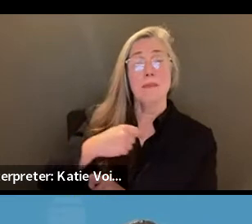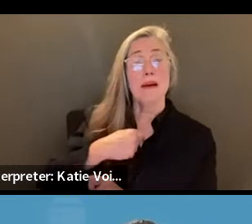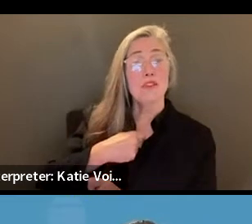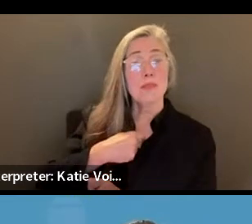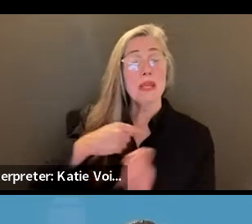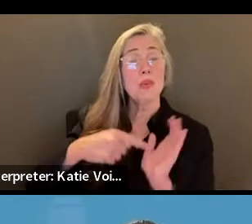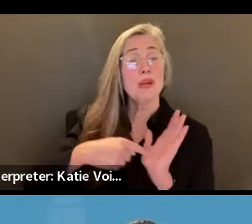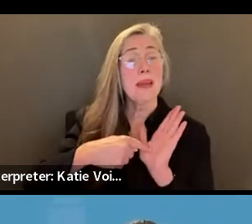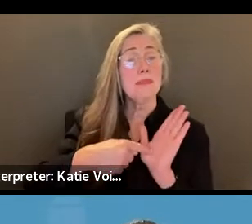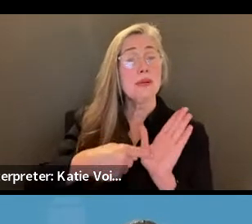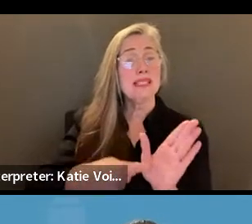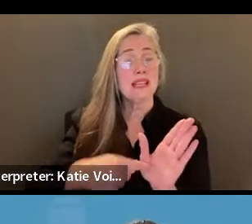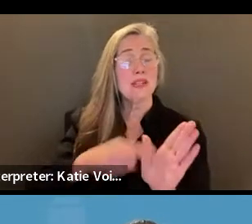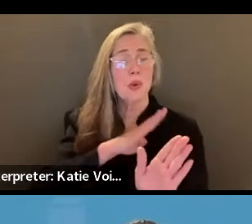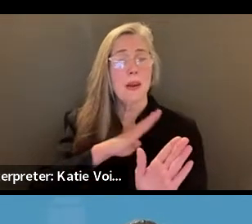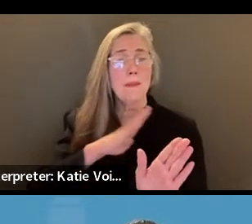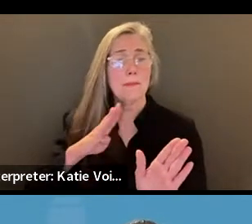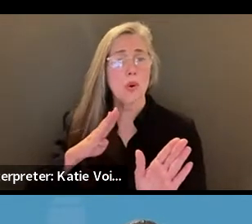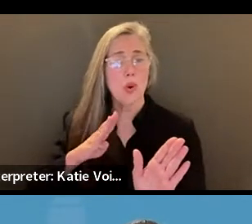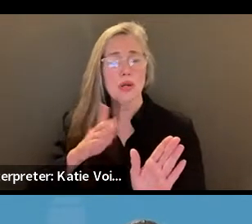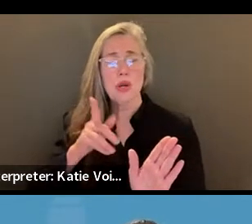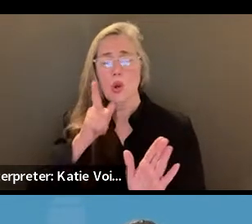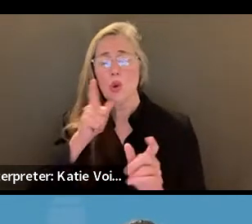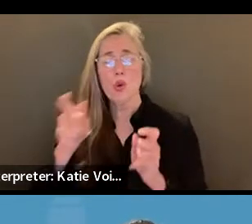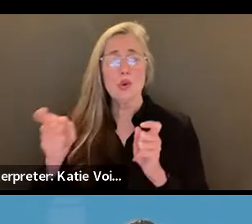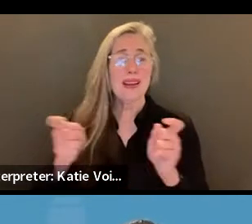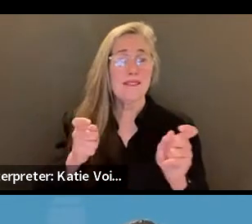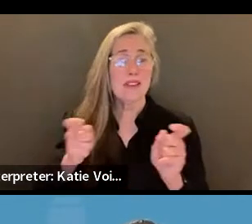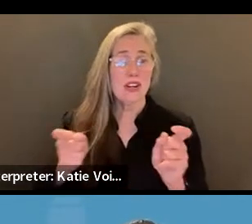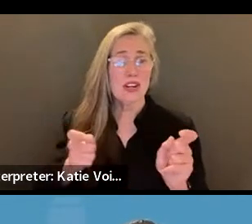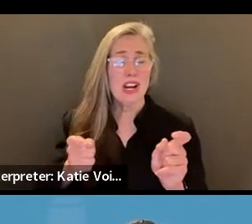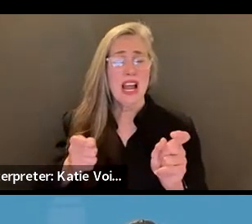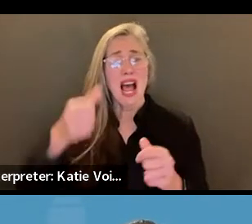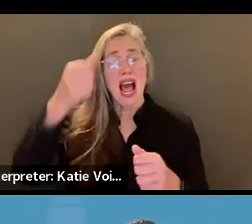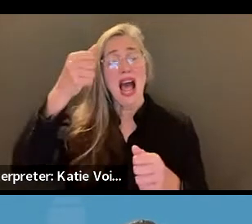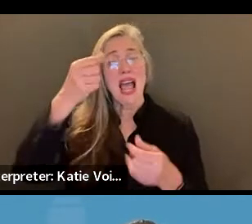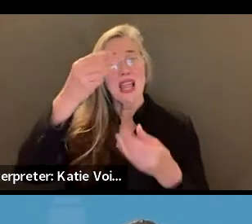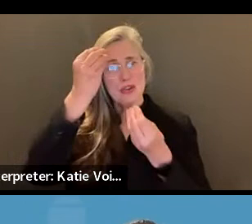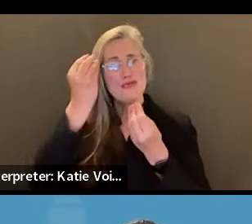governing board, I always like to remind the governing board that the audit provides